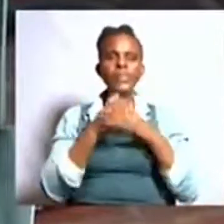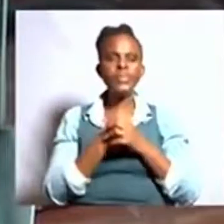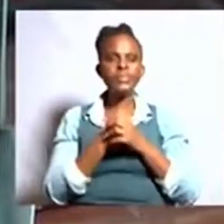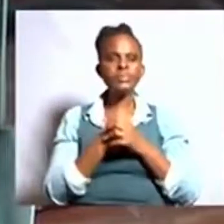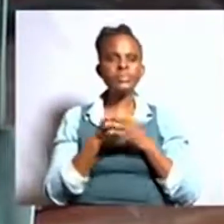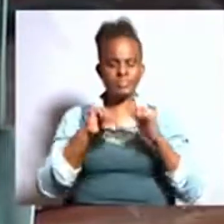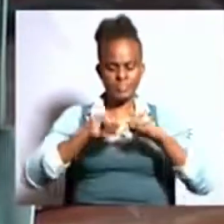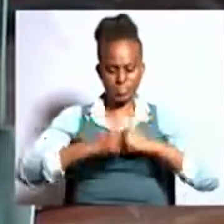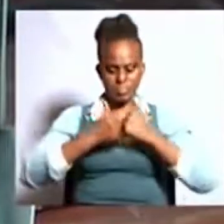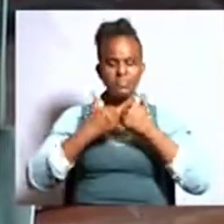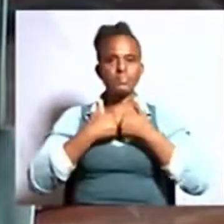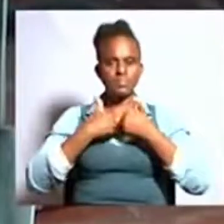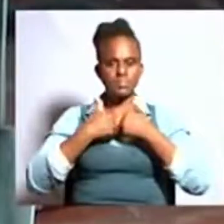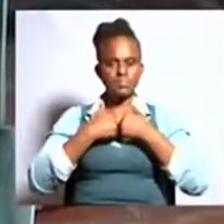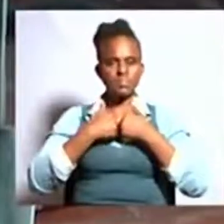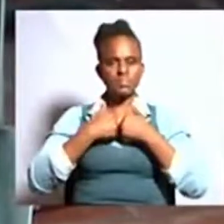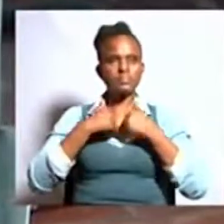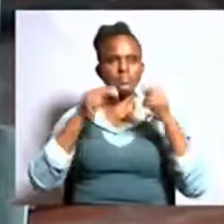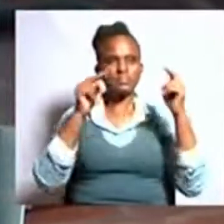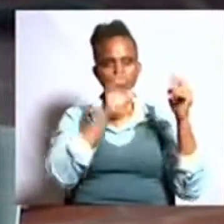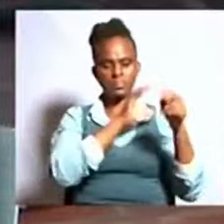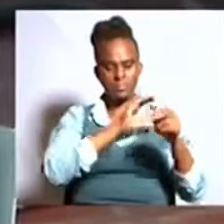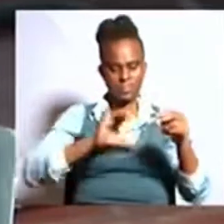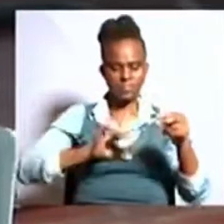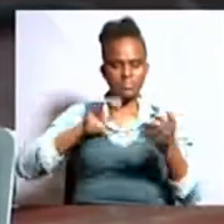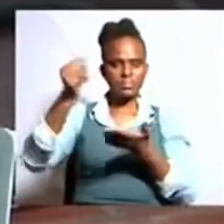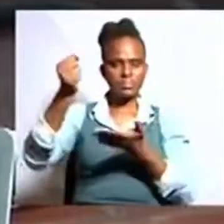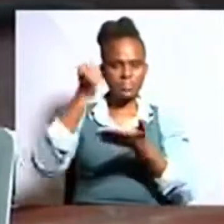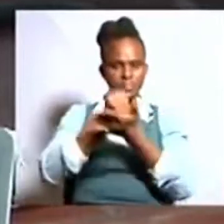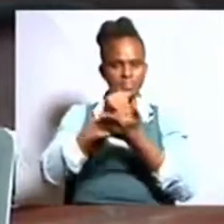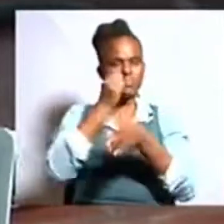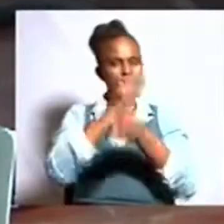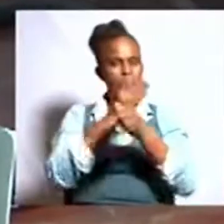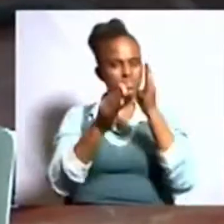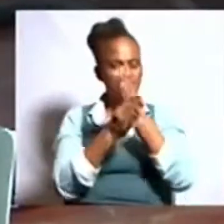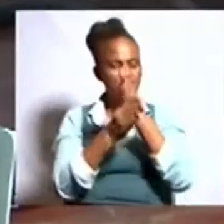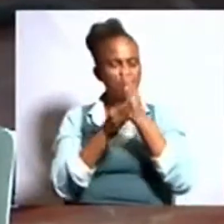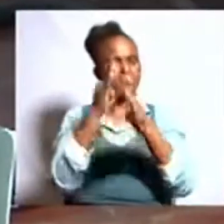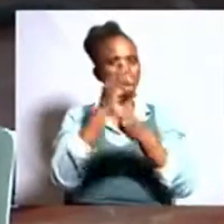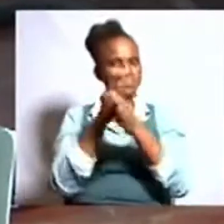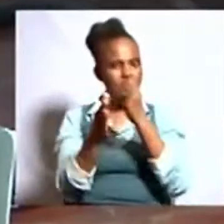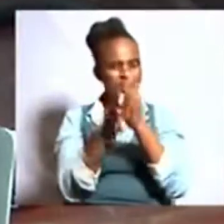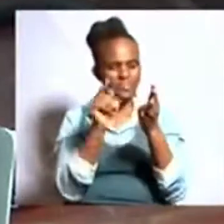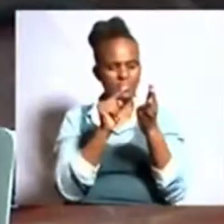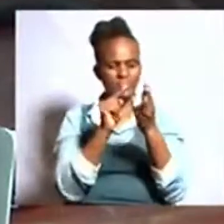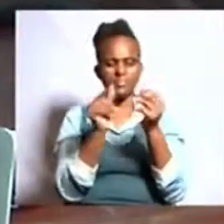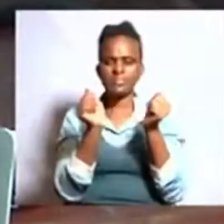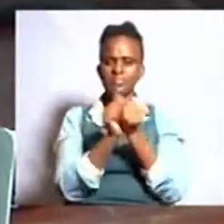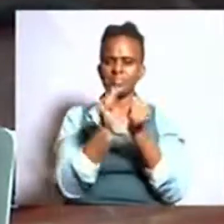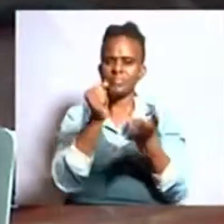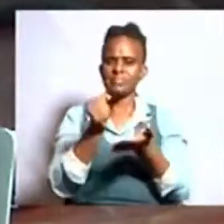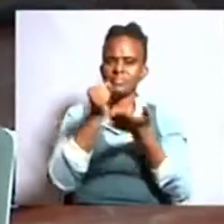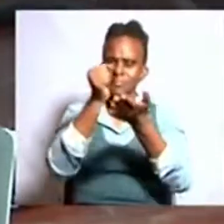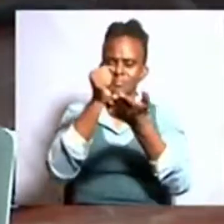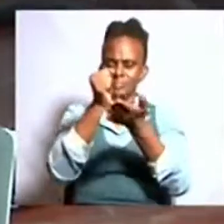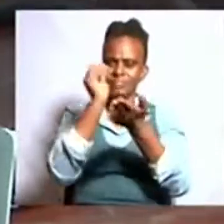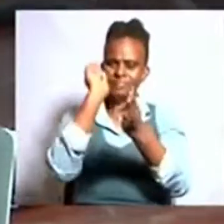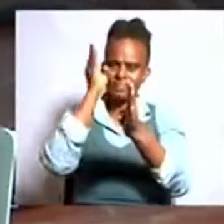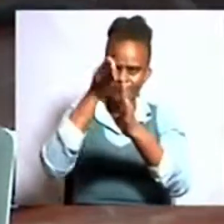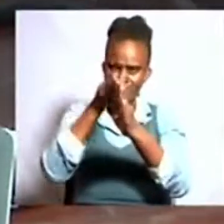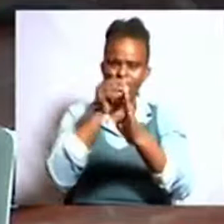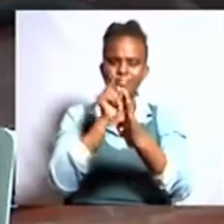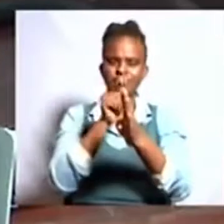We have the contractors that were engaged to construct the structures, and amounts were allocated to